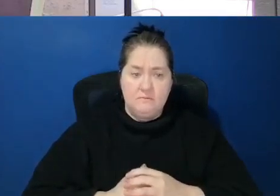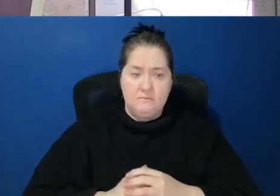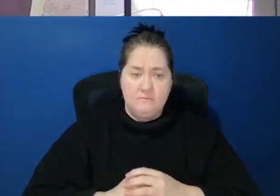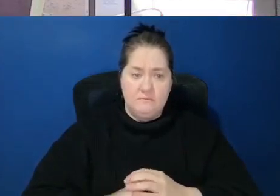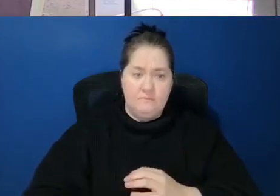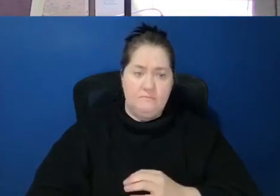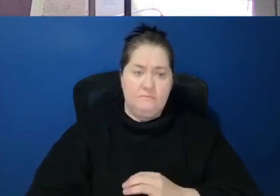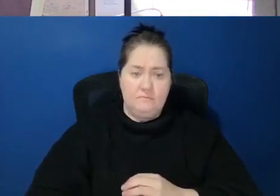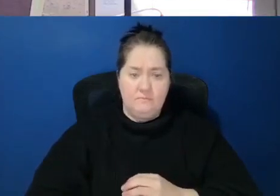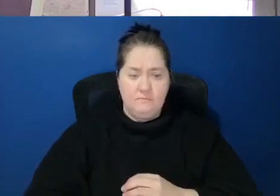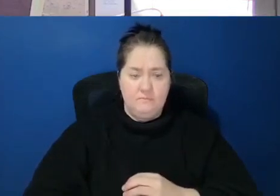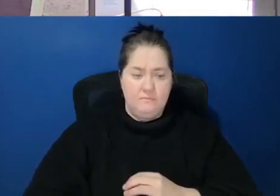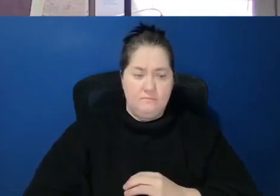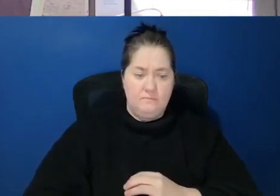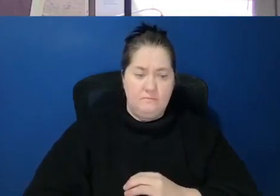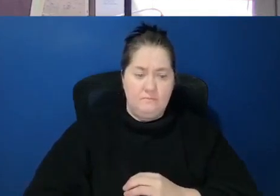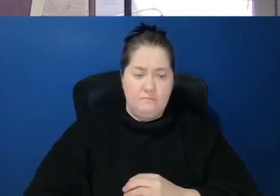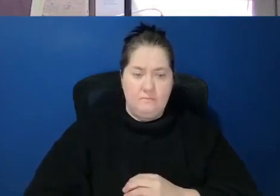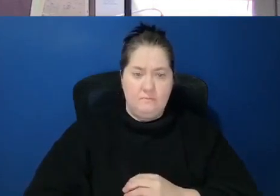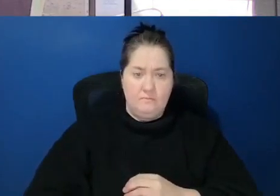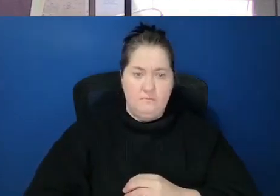Christ.